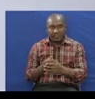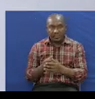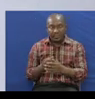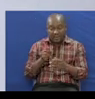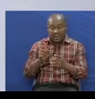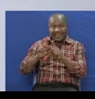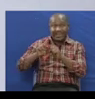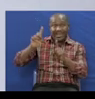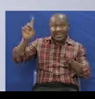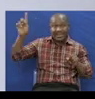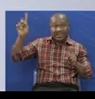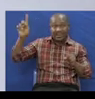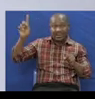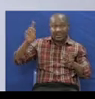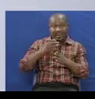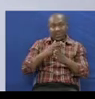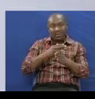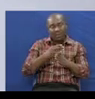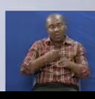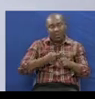This distance is at about